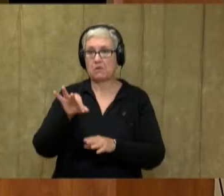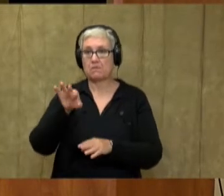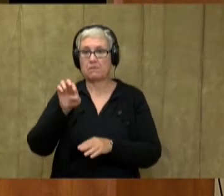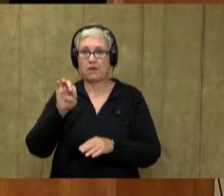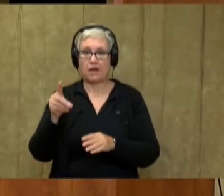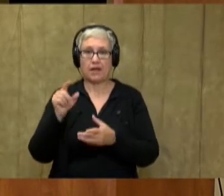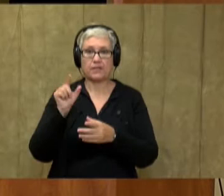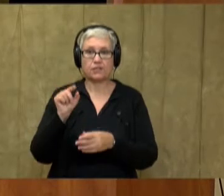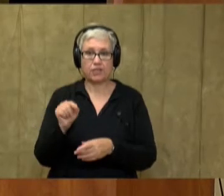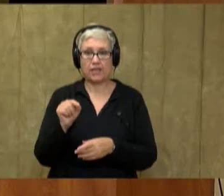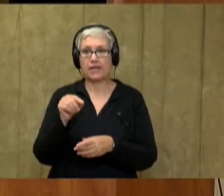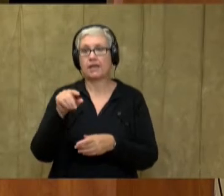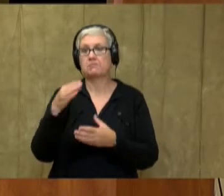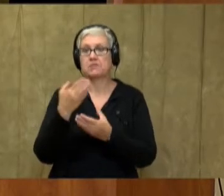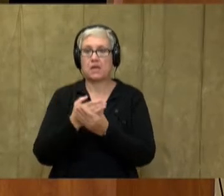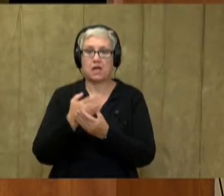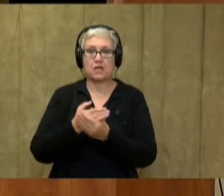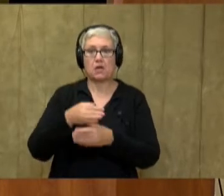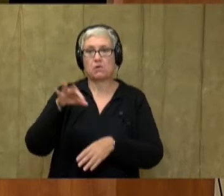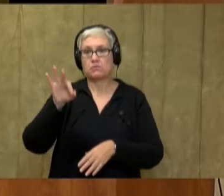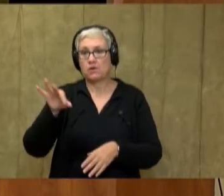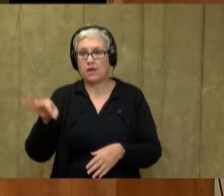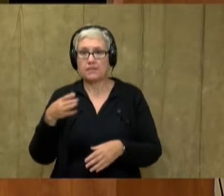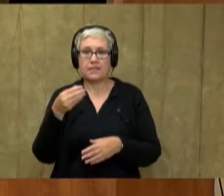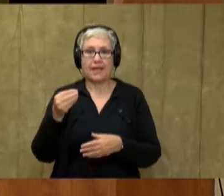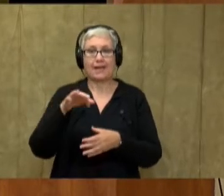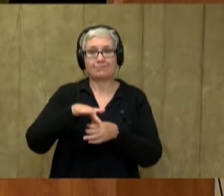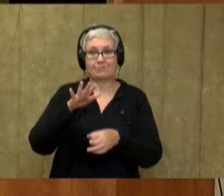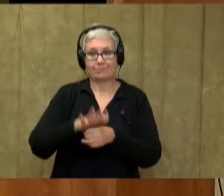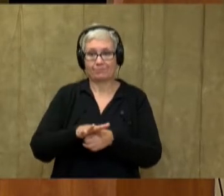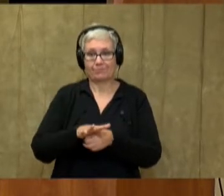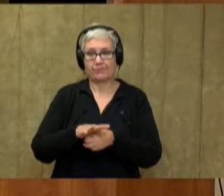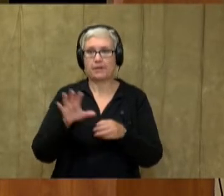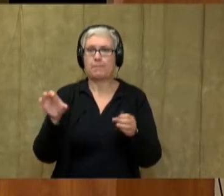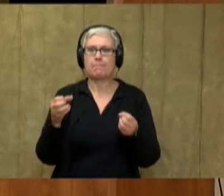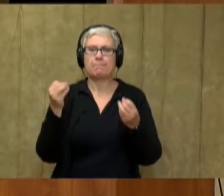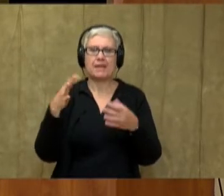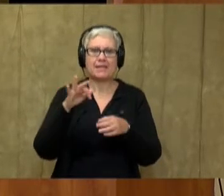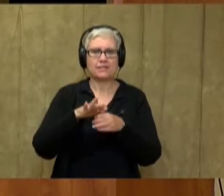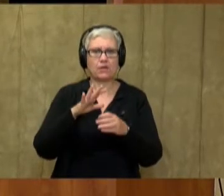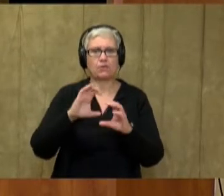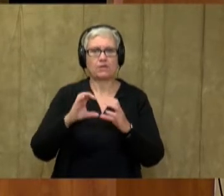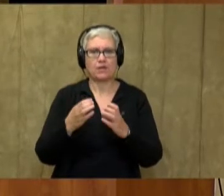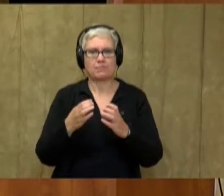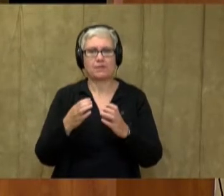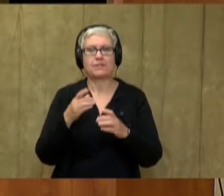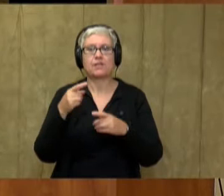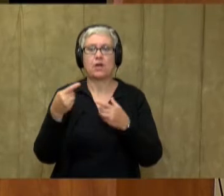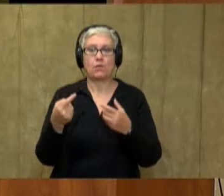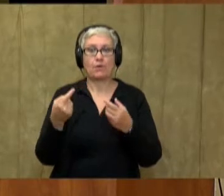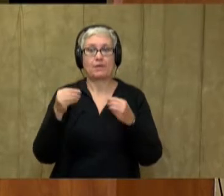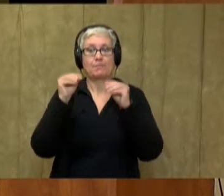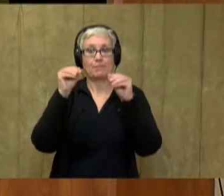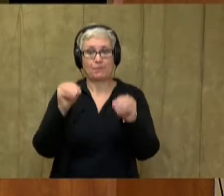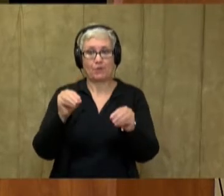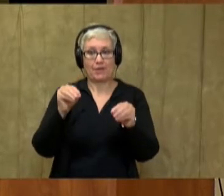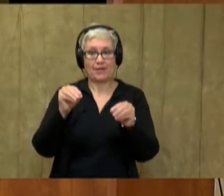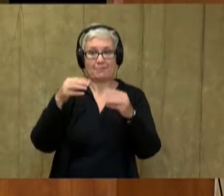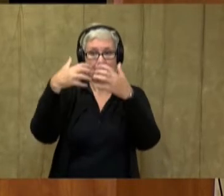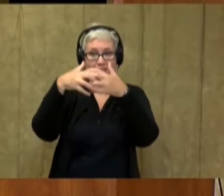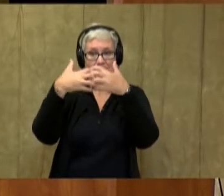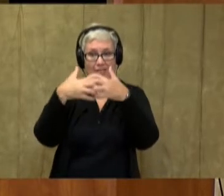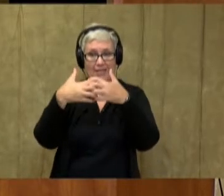soda. Many soda companies already pay a great deal of money to be allowed to install soda machines in high